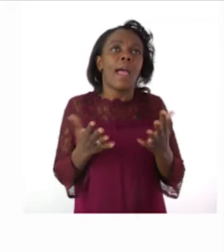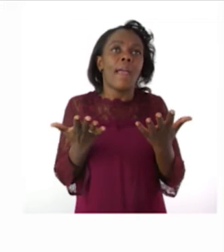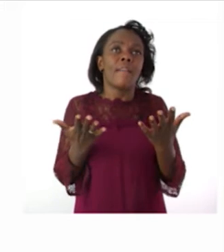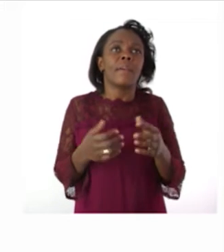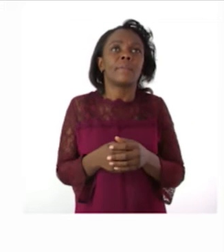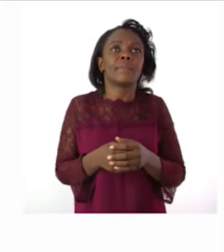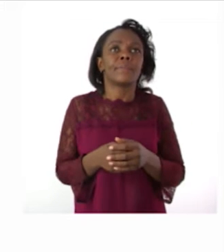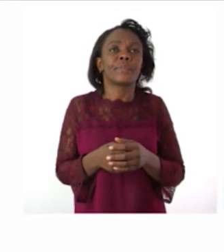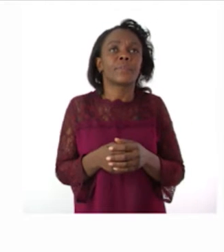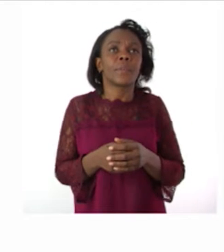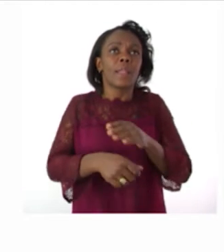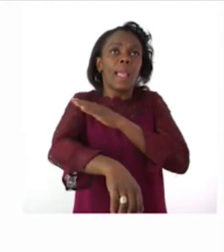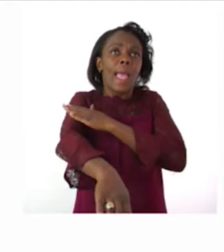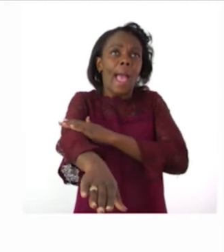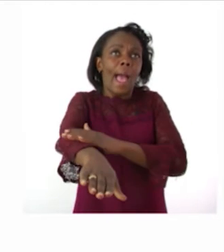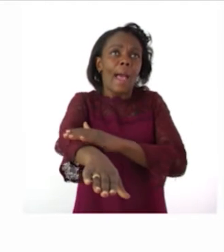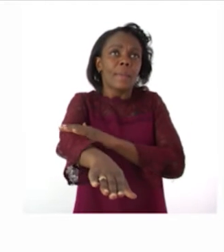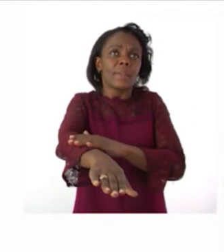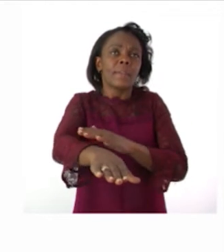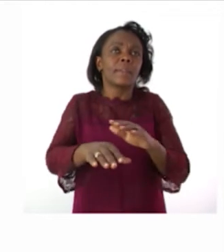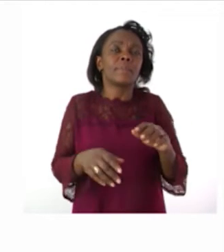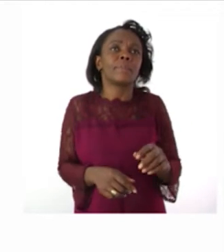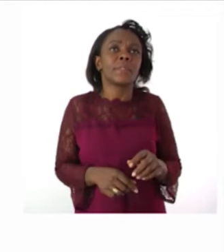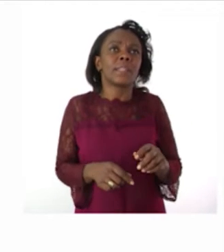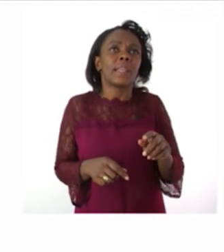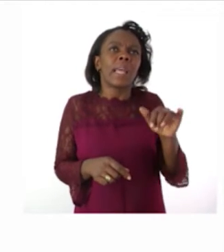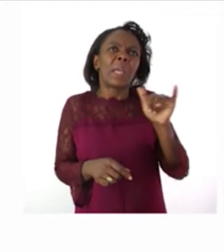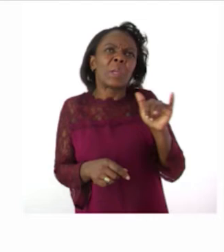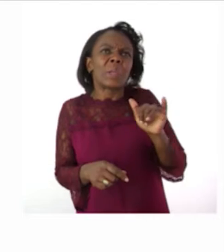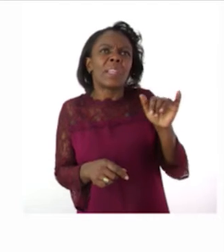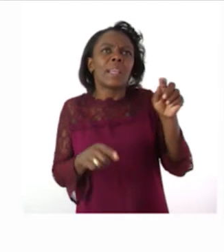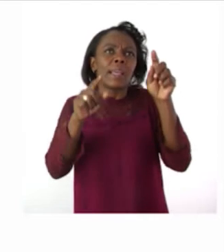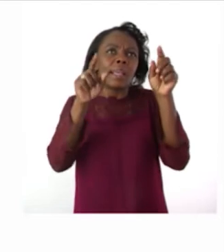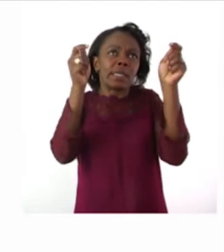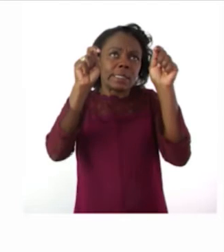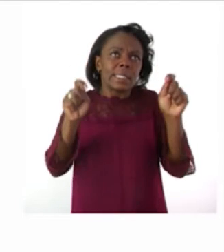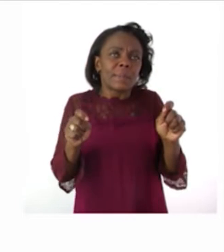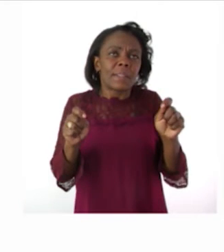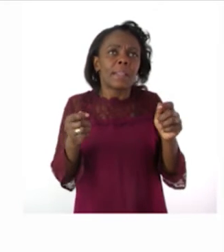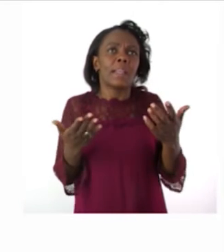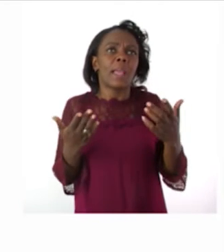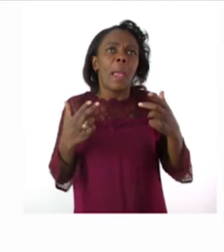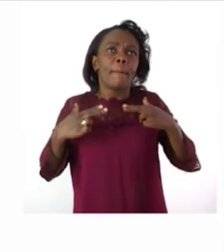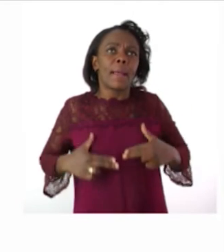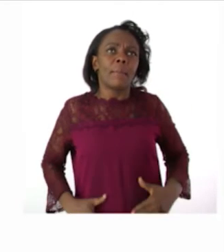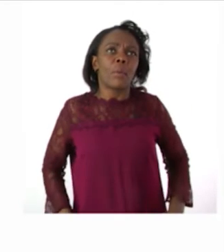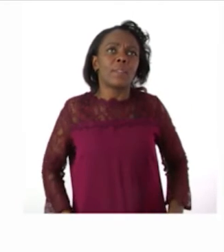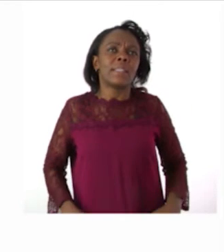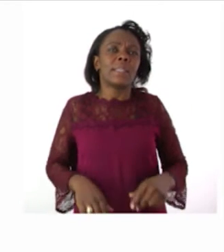What shape are my arms? What shape is my body? What shape are my